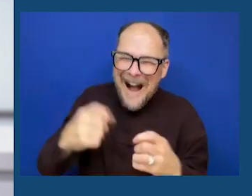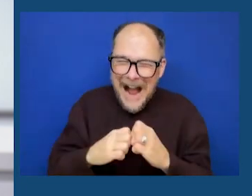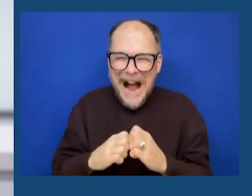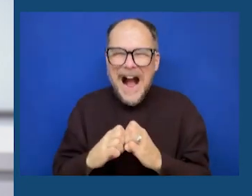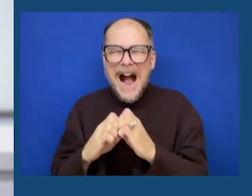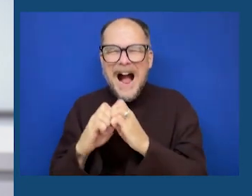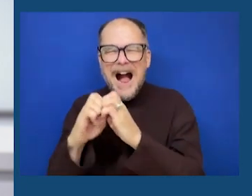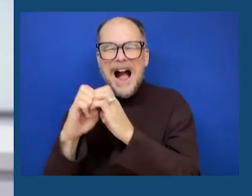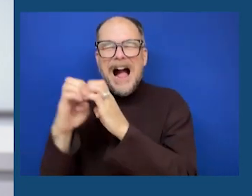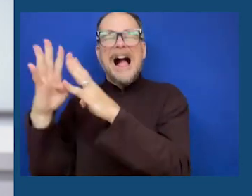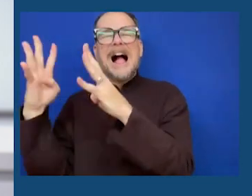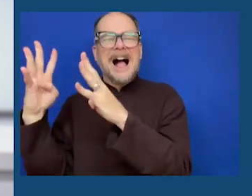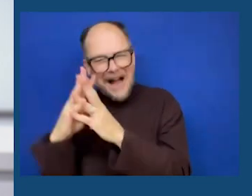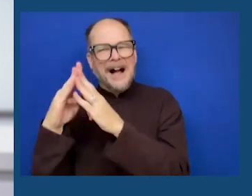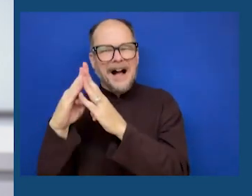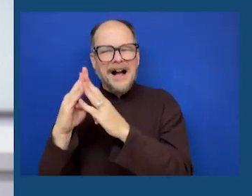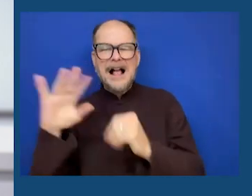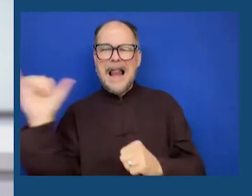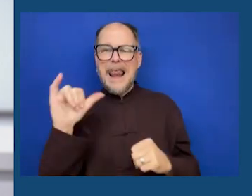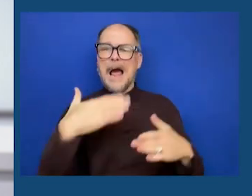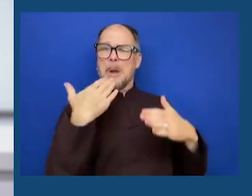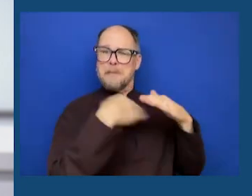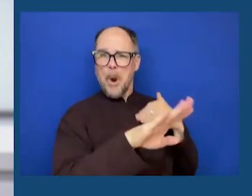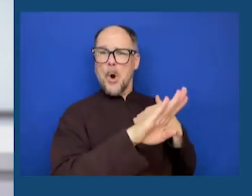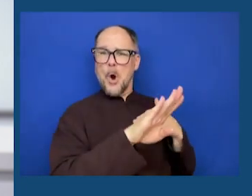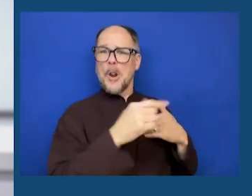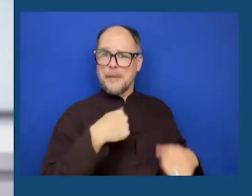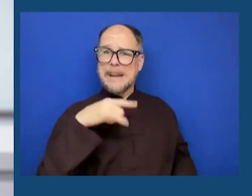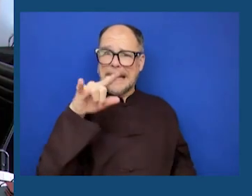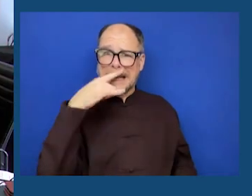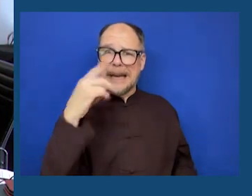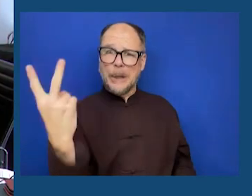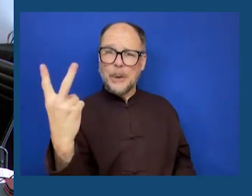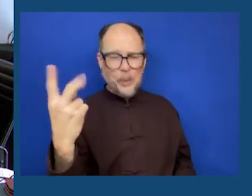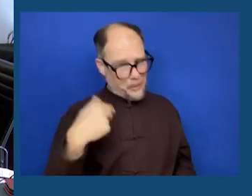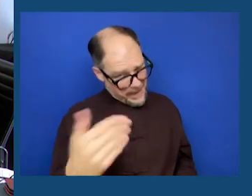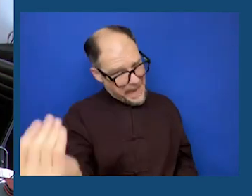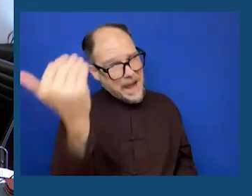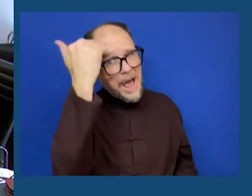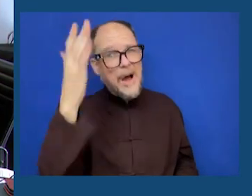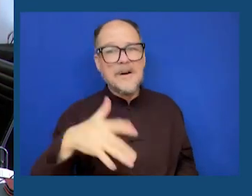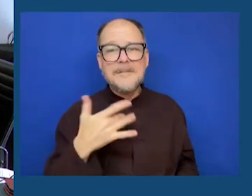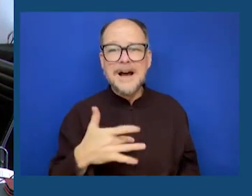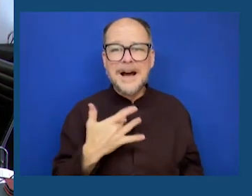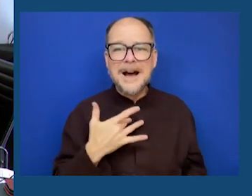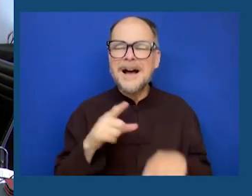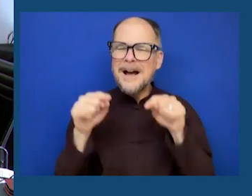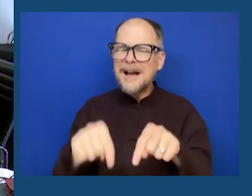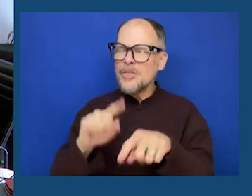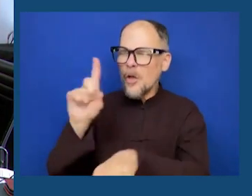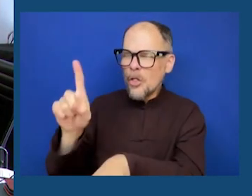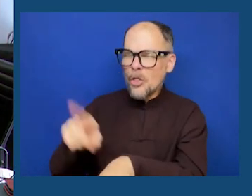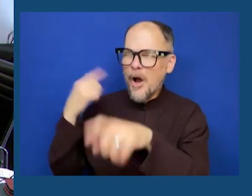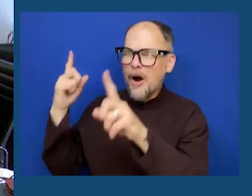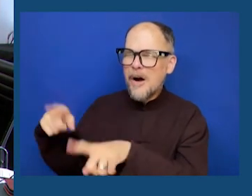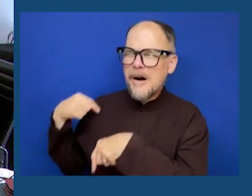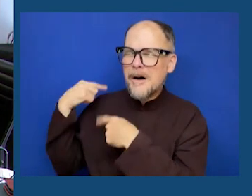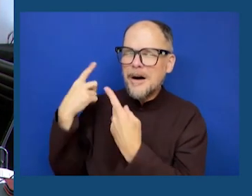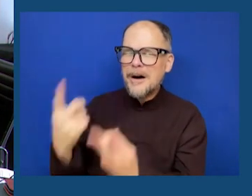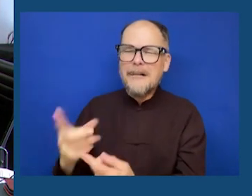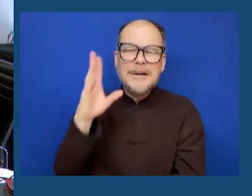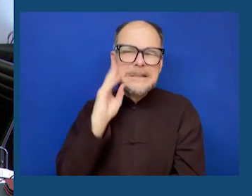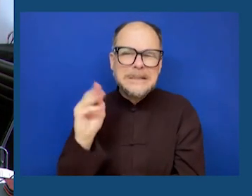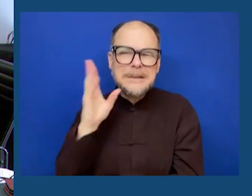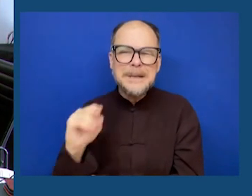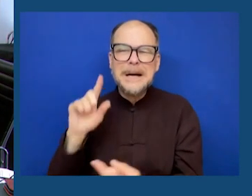know what I'm talking about. It was a long journey, but from inception to where